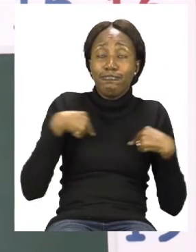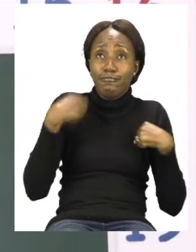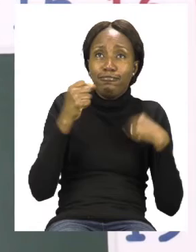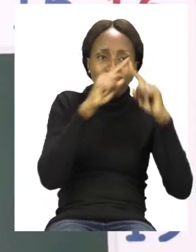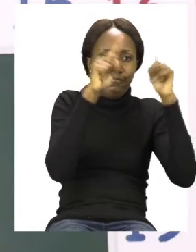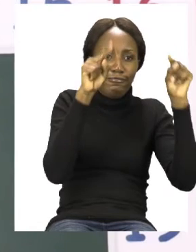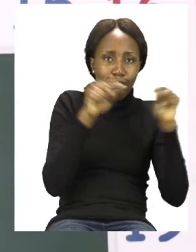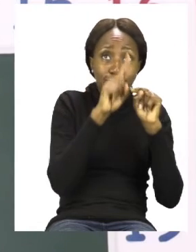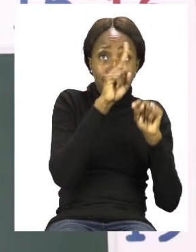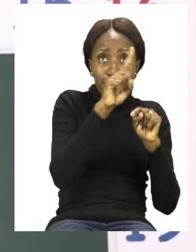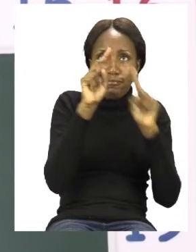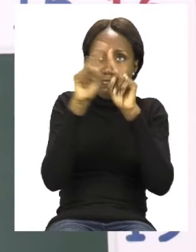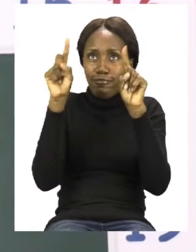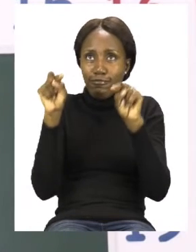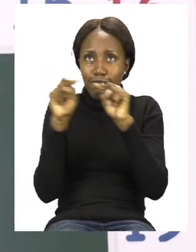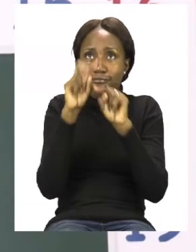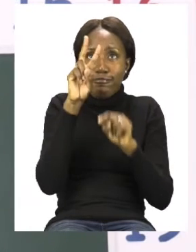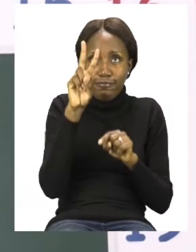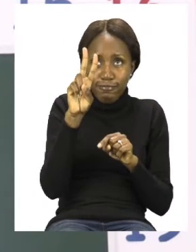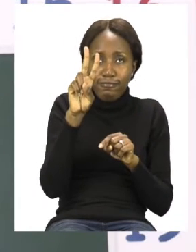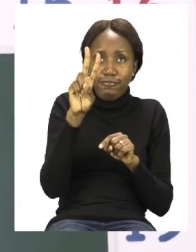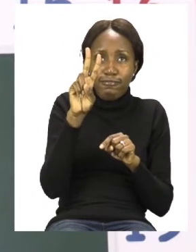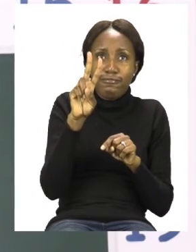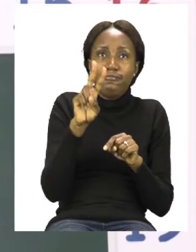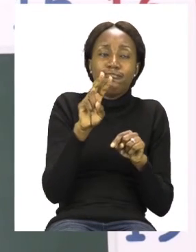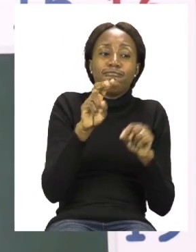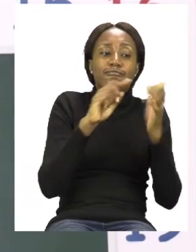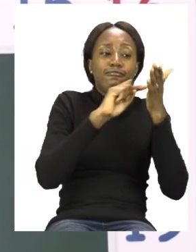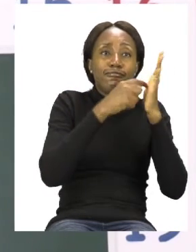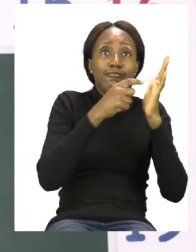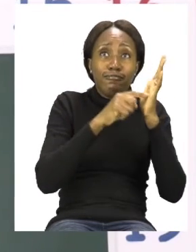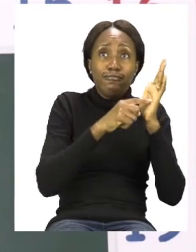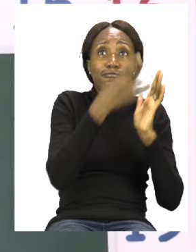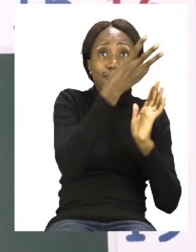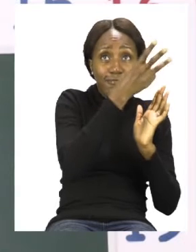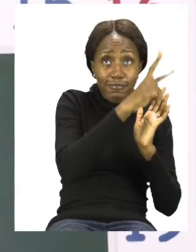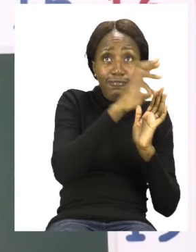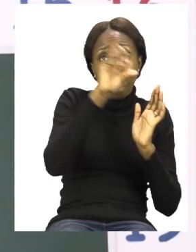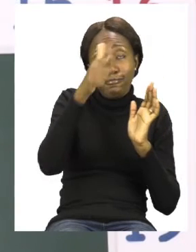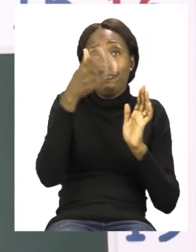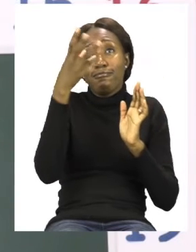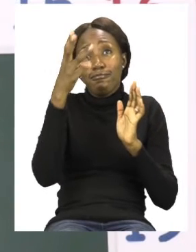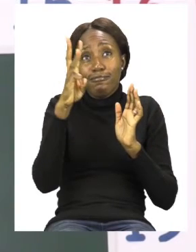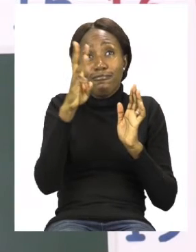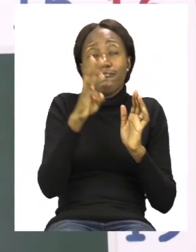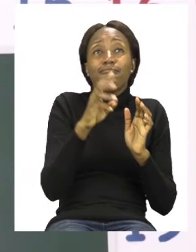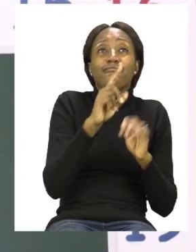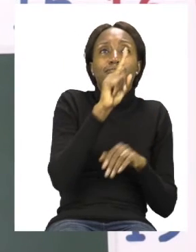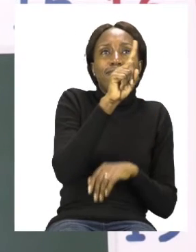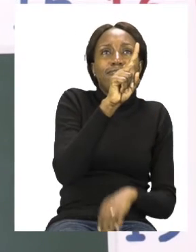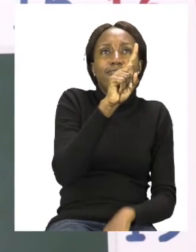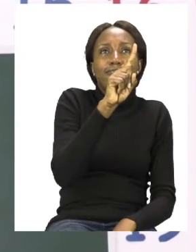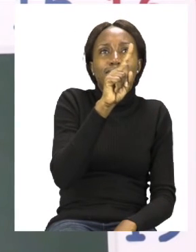dice here. The first one I want you to put 6, and the next one I also want you to put 6. So let's go.